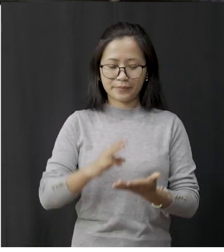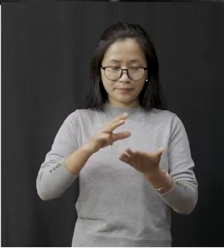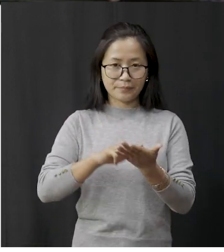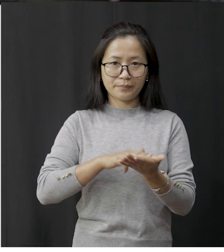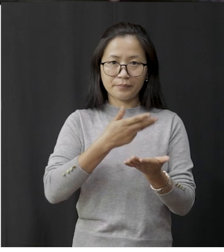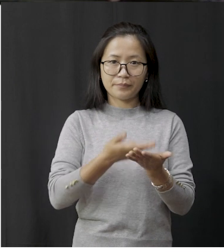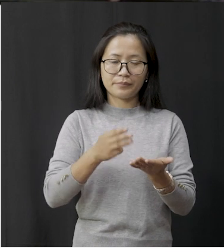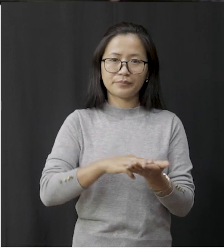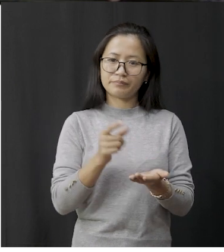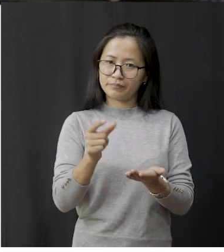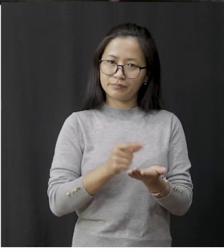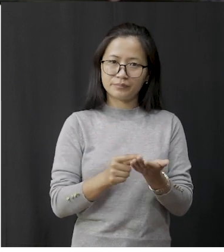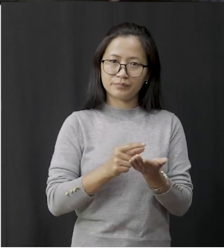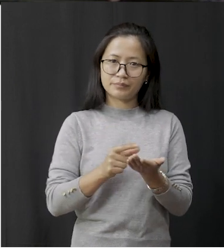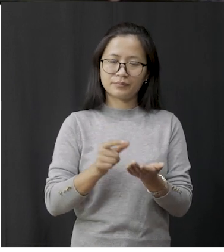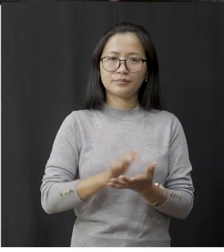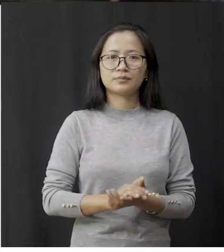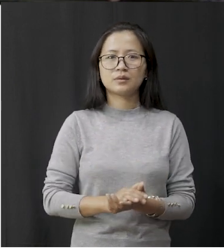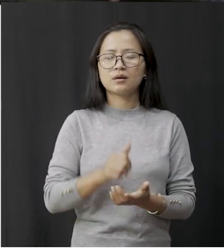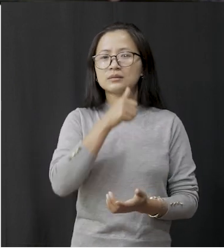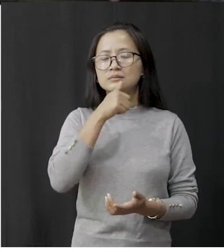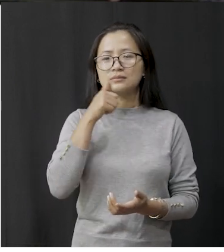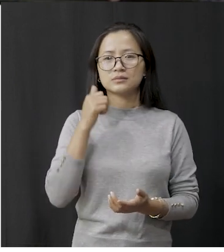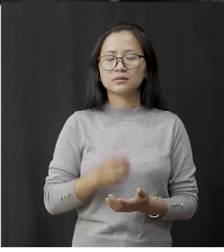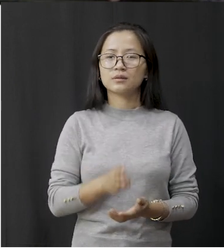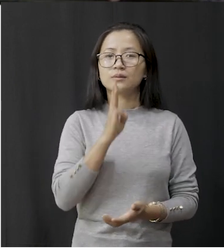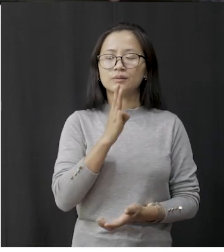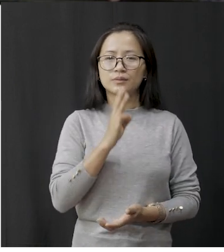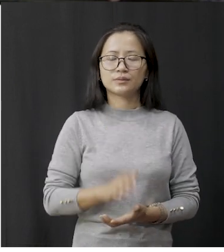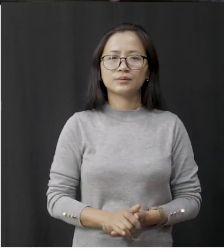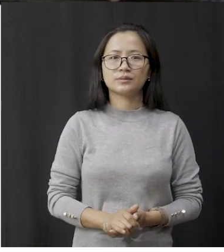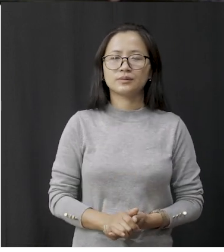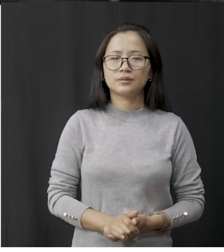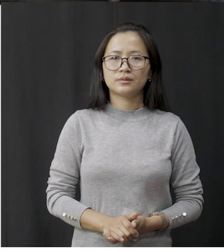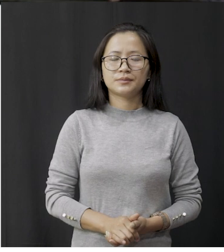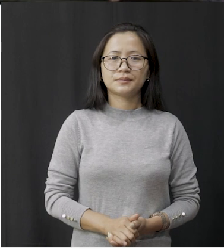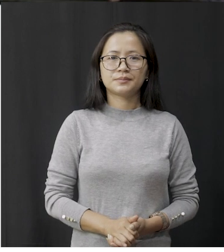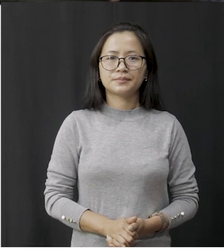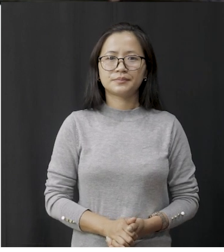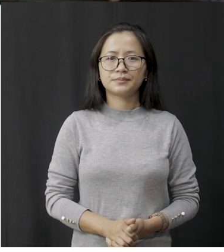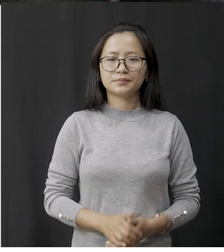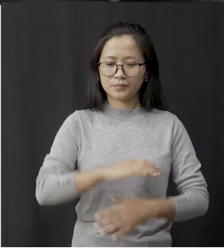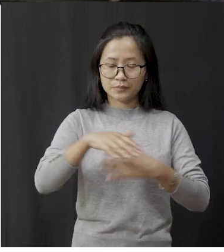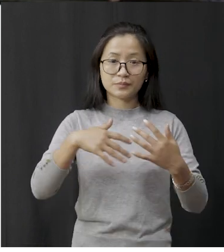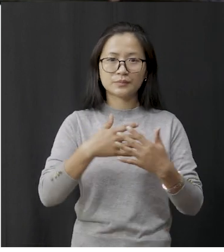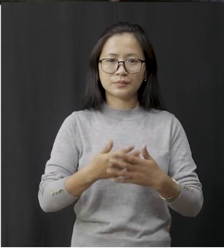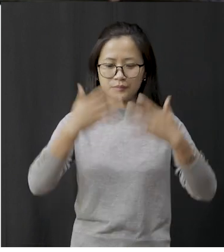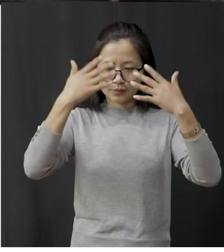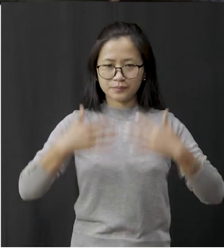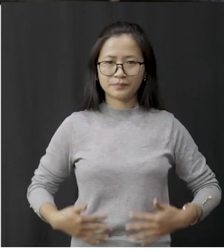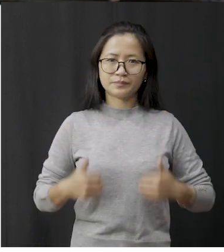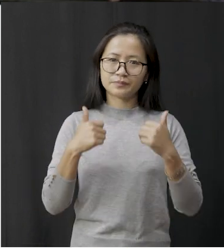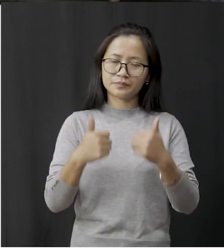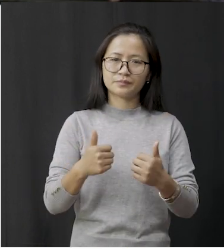butter, cheese, milk, and water. So students, all these are healthy